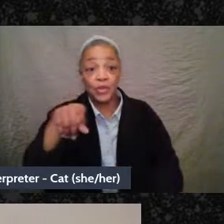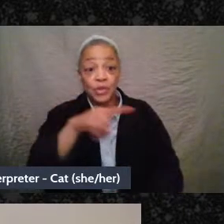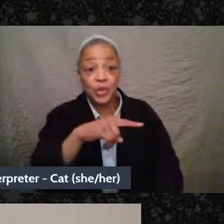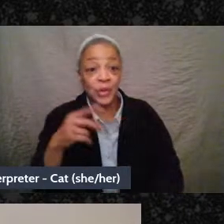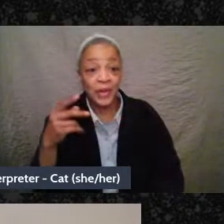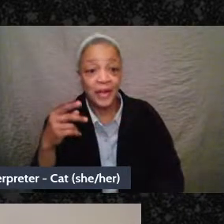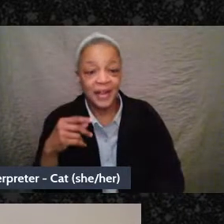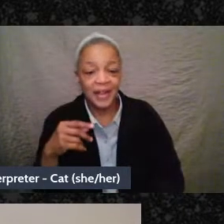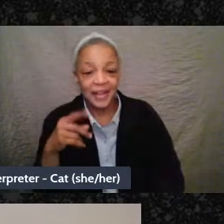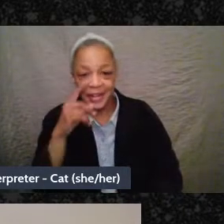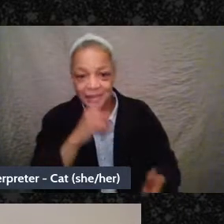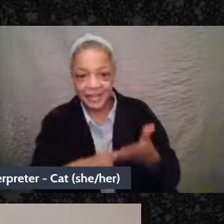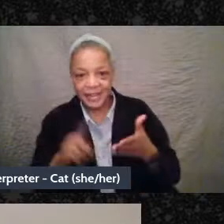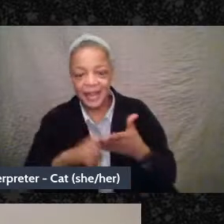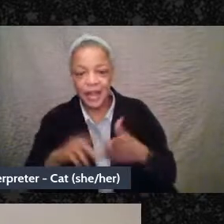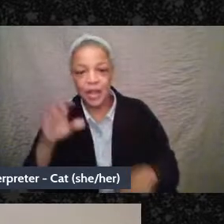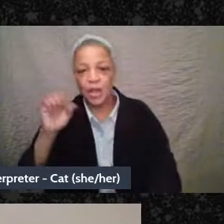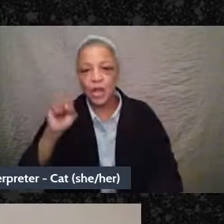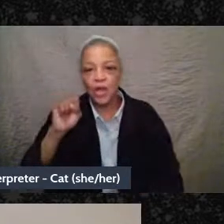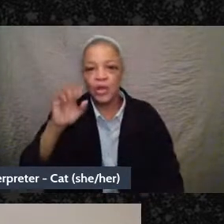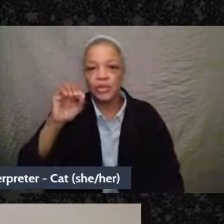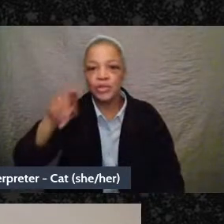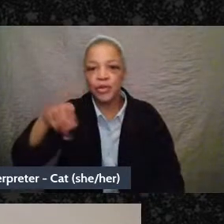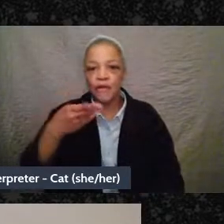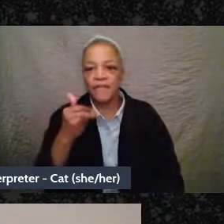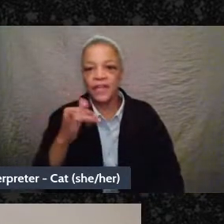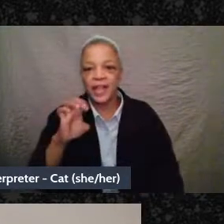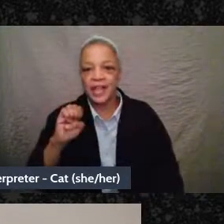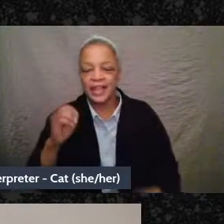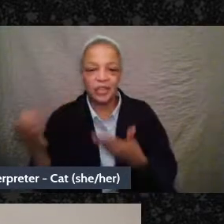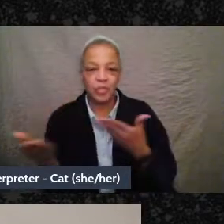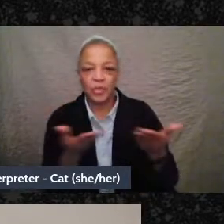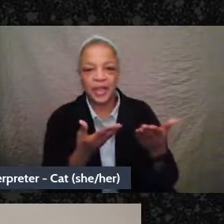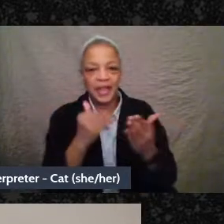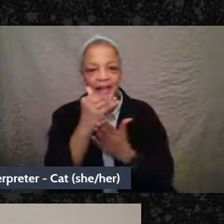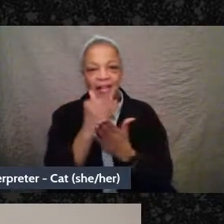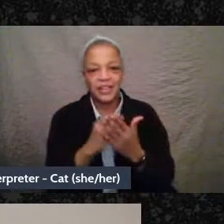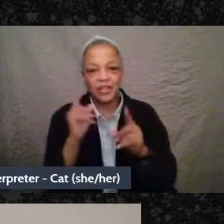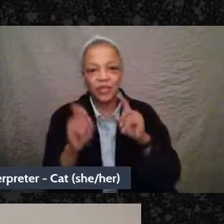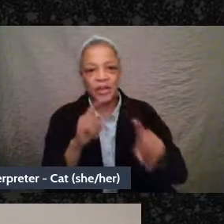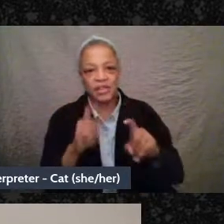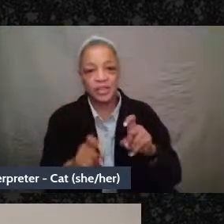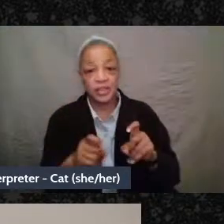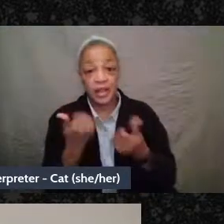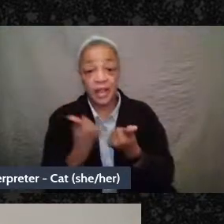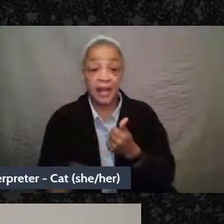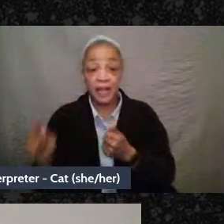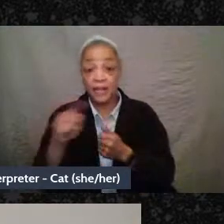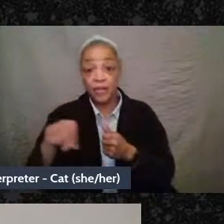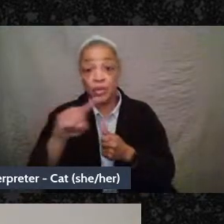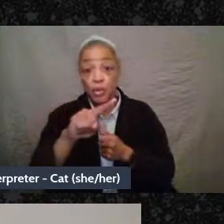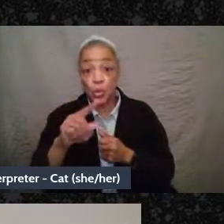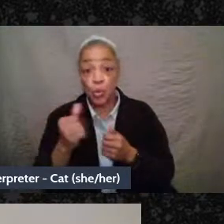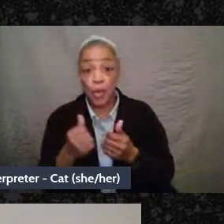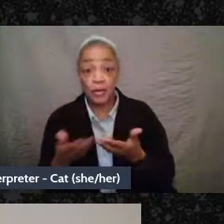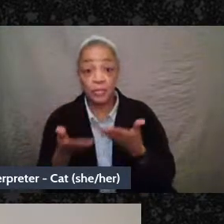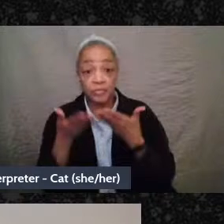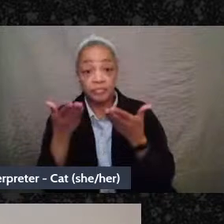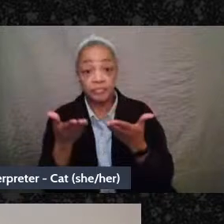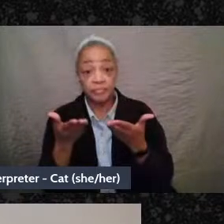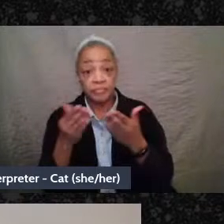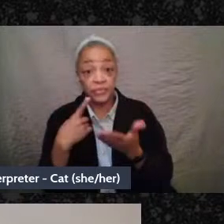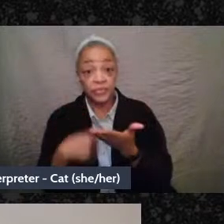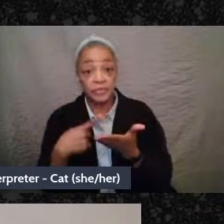is bringing questions from the chat into a special list for us. I wondered if any of you want to address any of the questions that Sophie has pulled out of the chat for